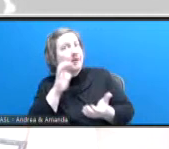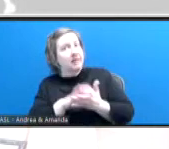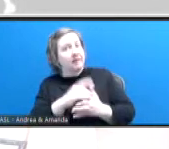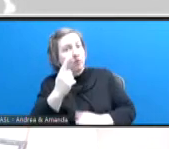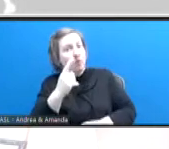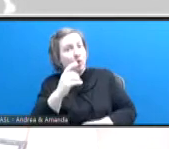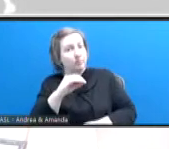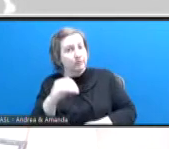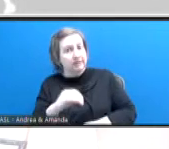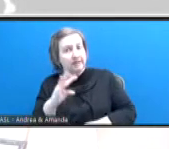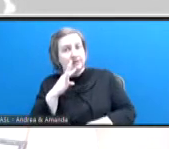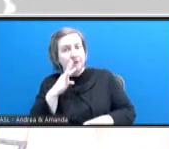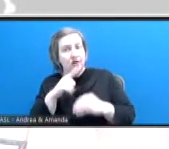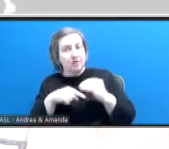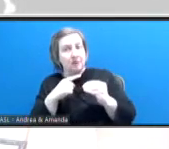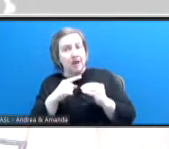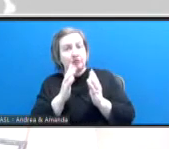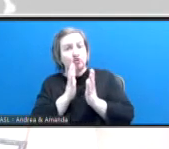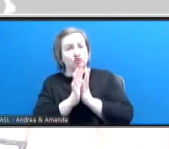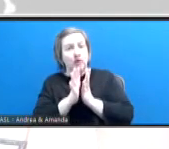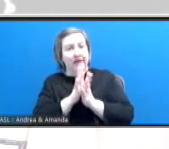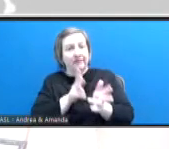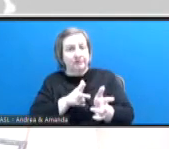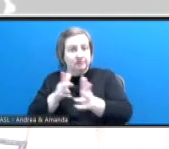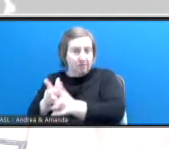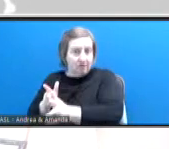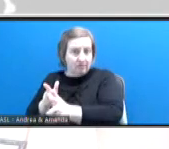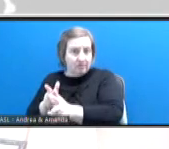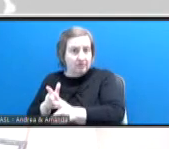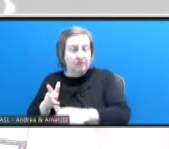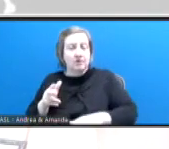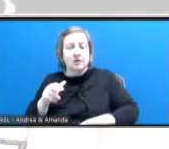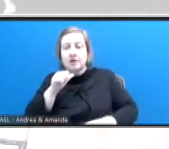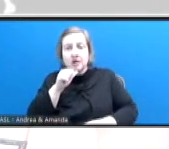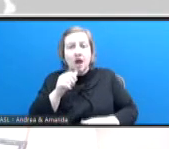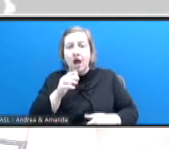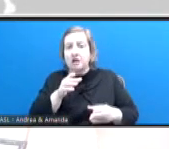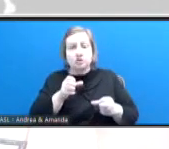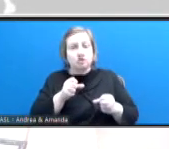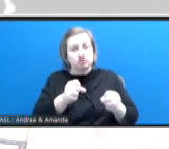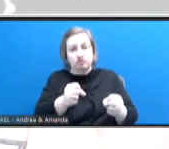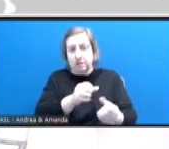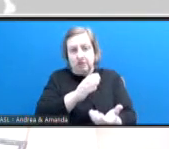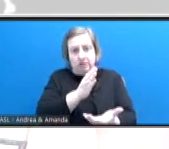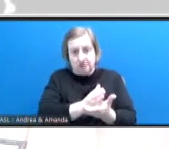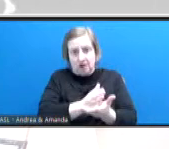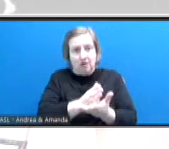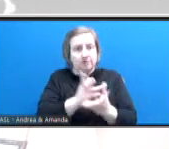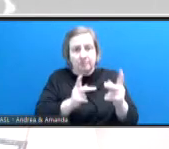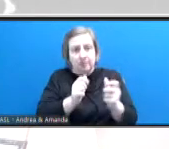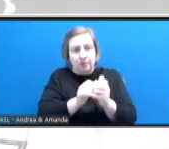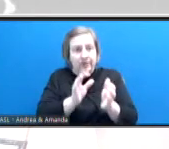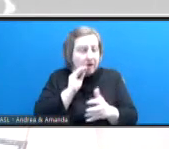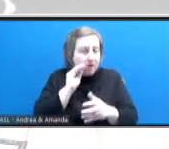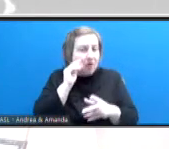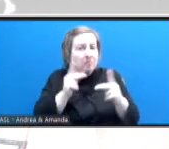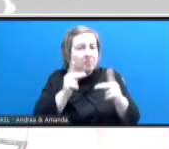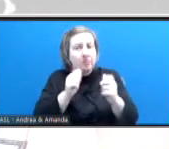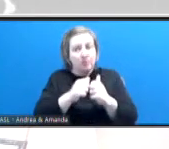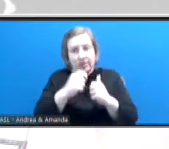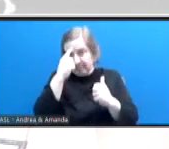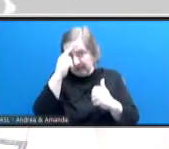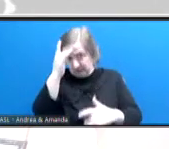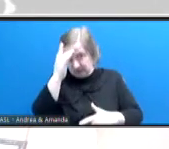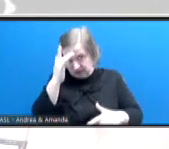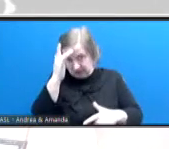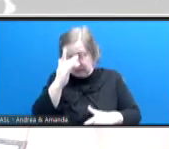being referred to, though, were traffic stops. And so it wasn't street stops of the homeless and persons with mental illness.